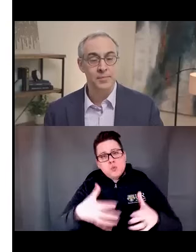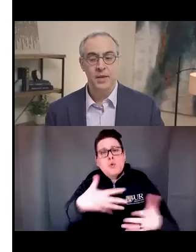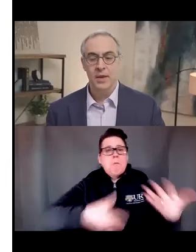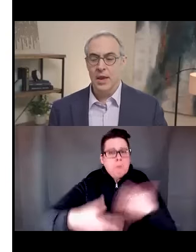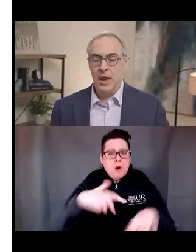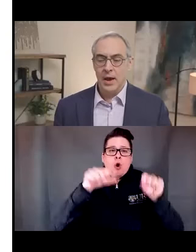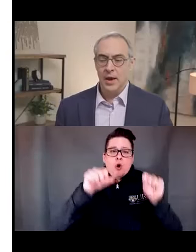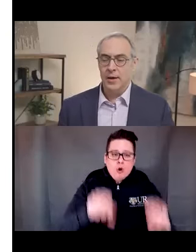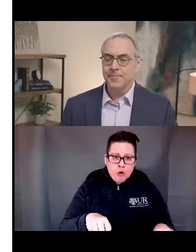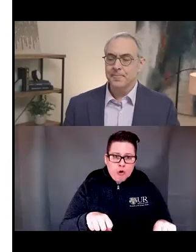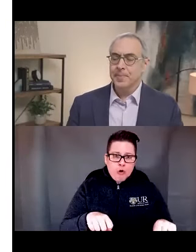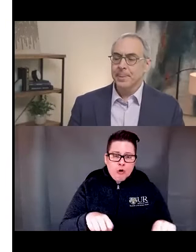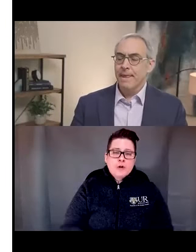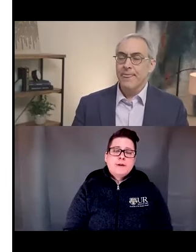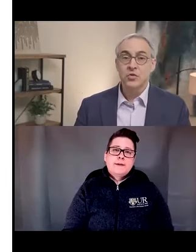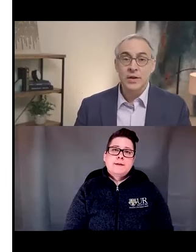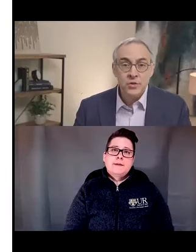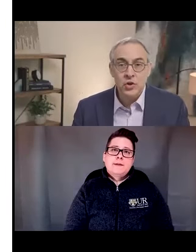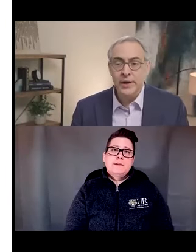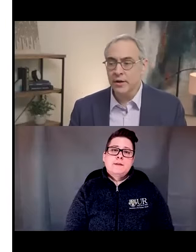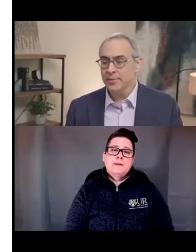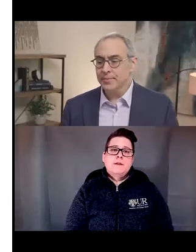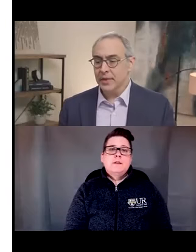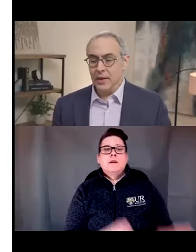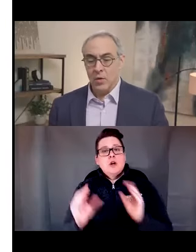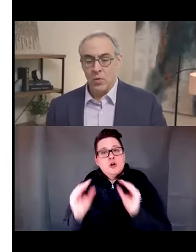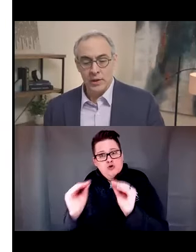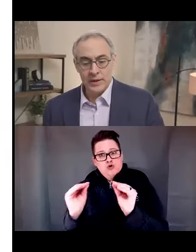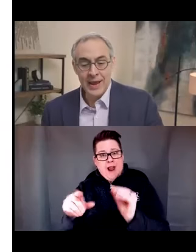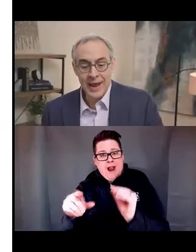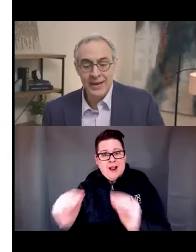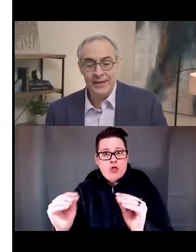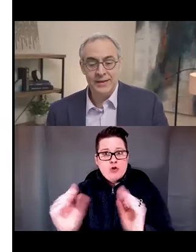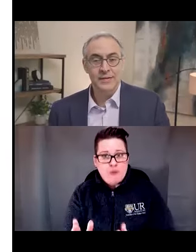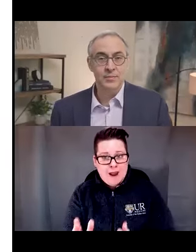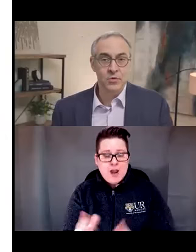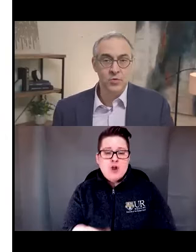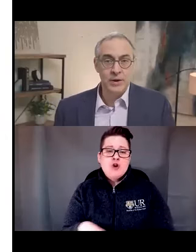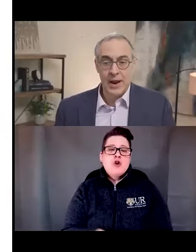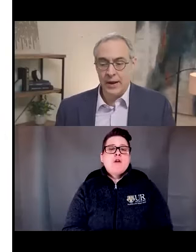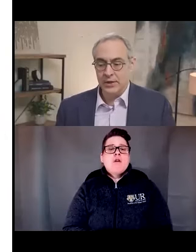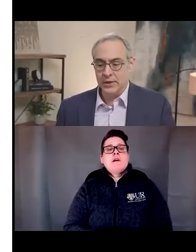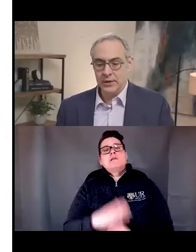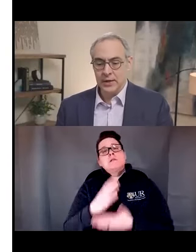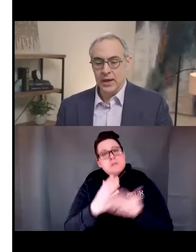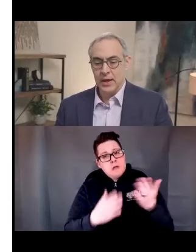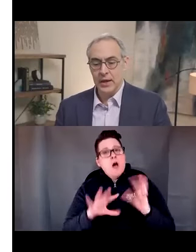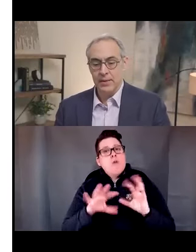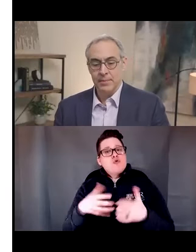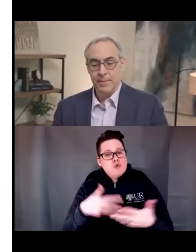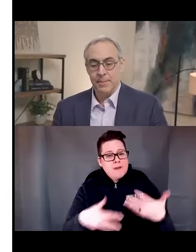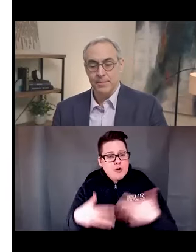going. But train the trainer, well, it had some group interaction,